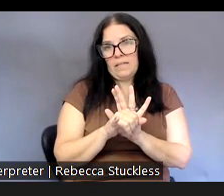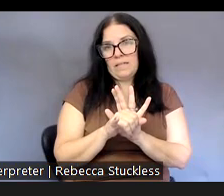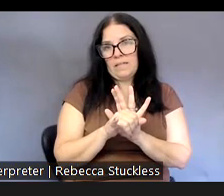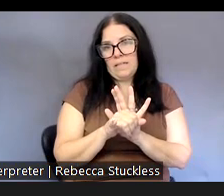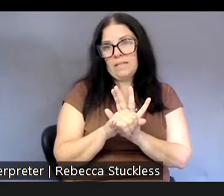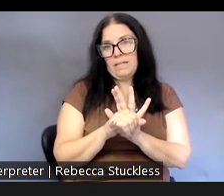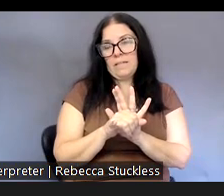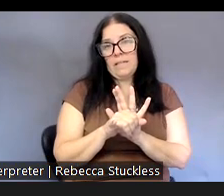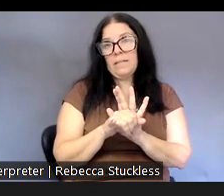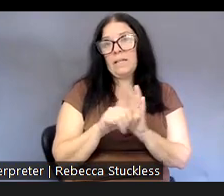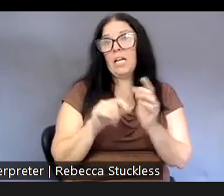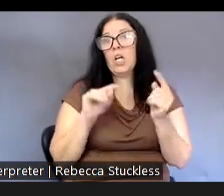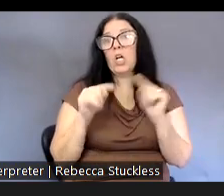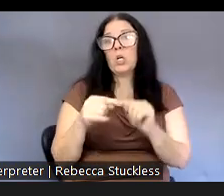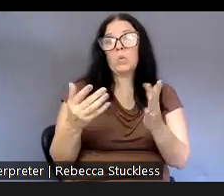concerns.